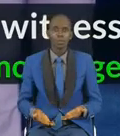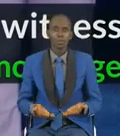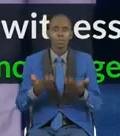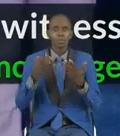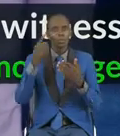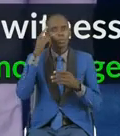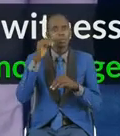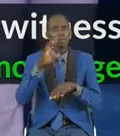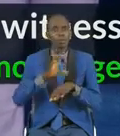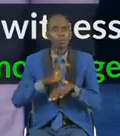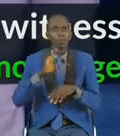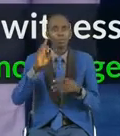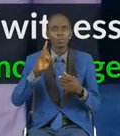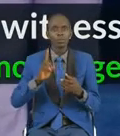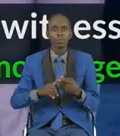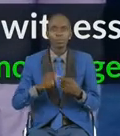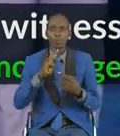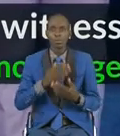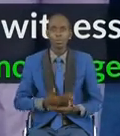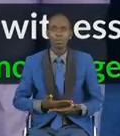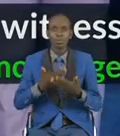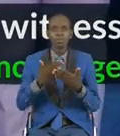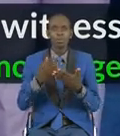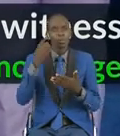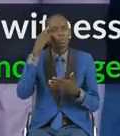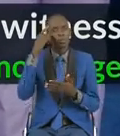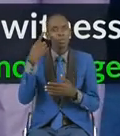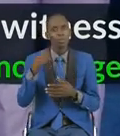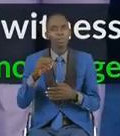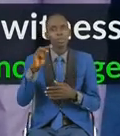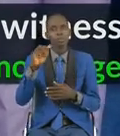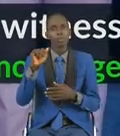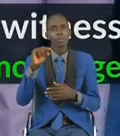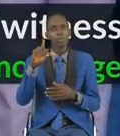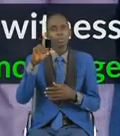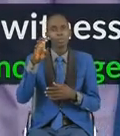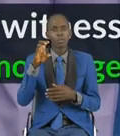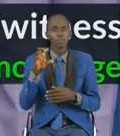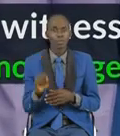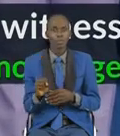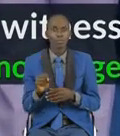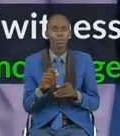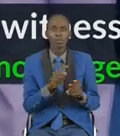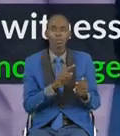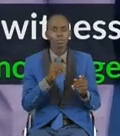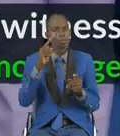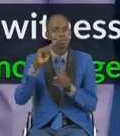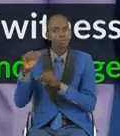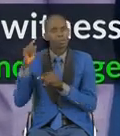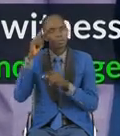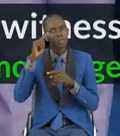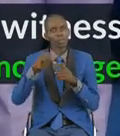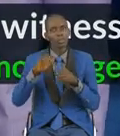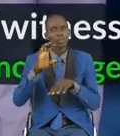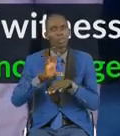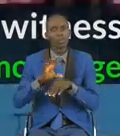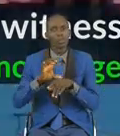church to be born, for the mantles transfer, for the church to be